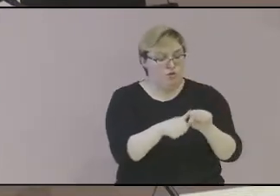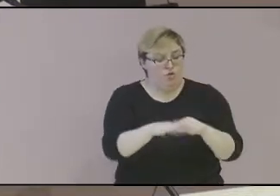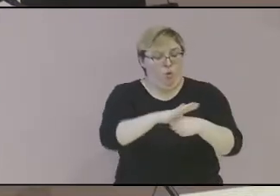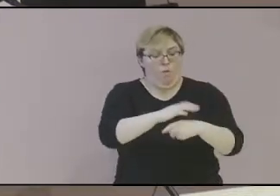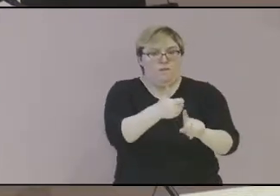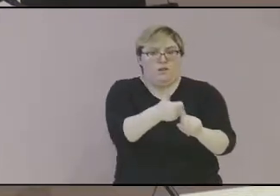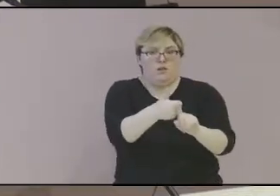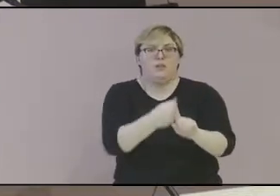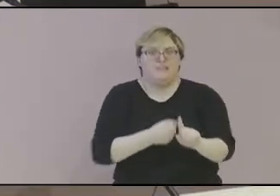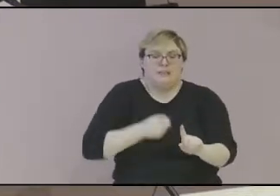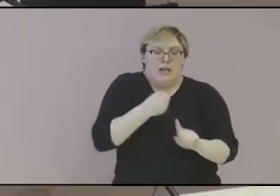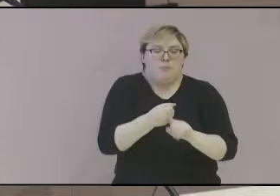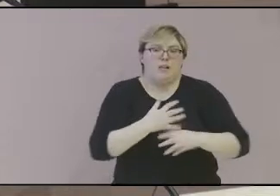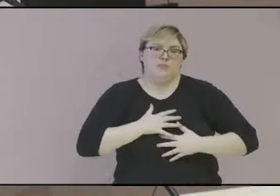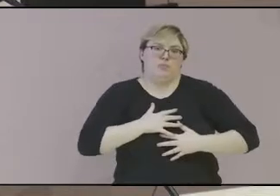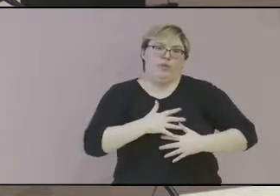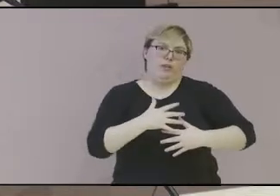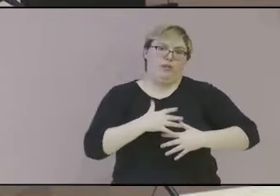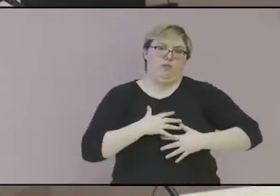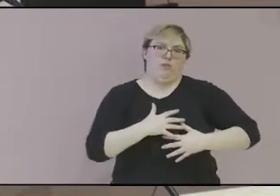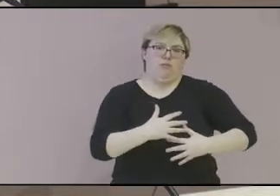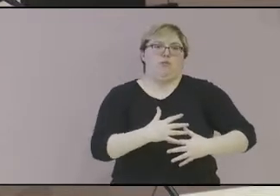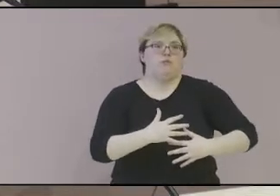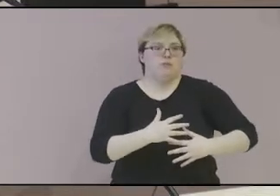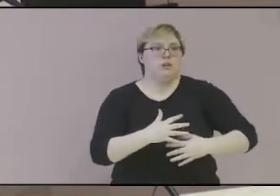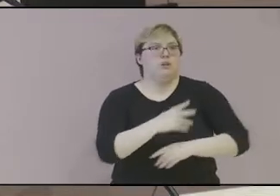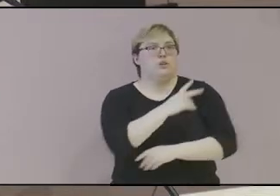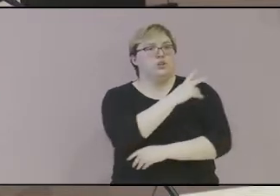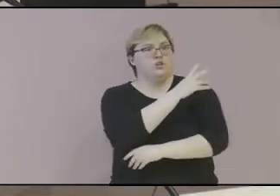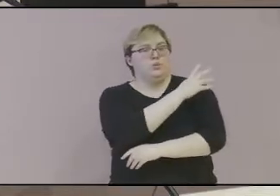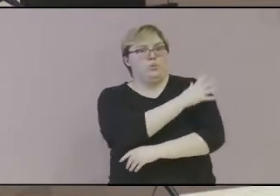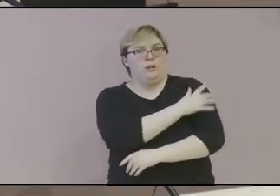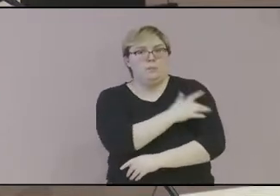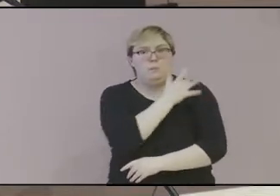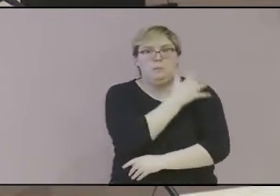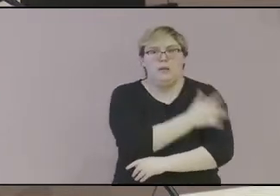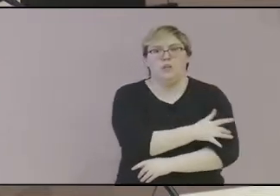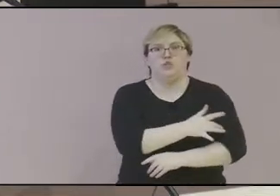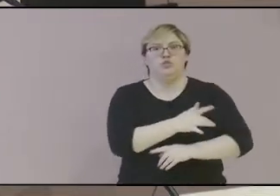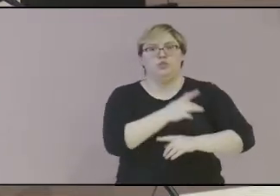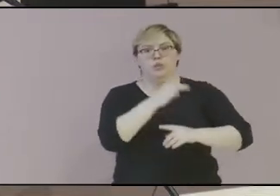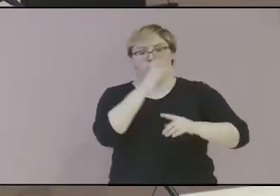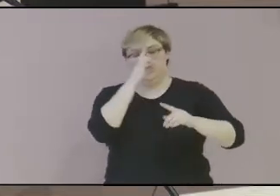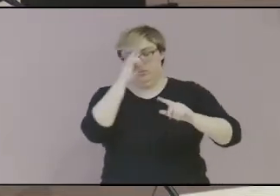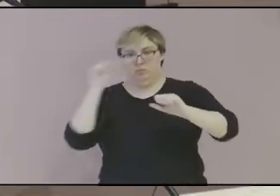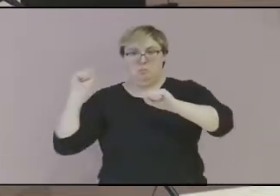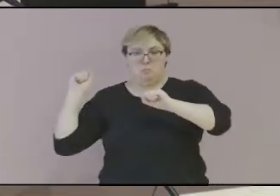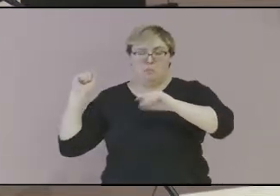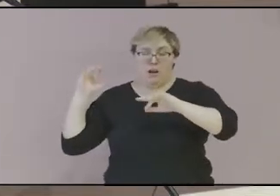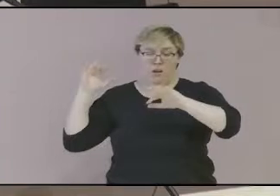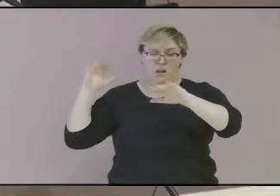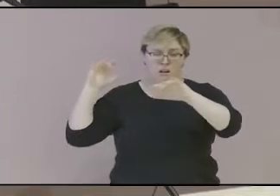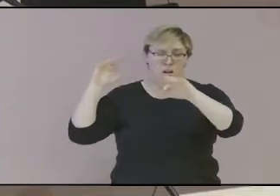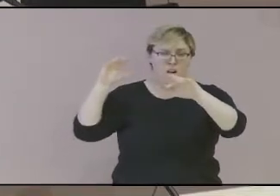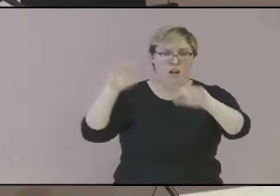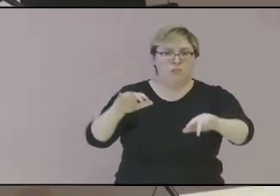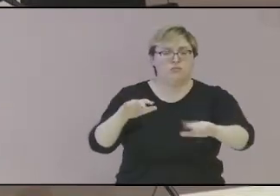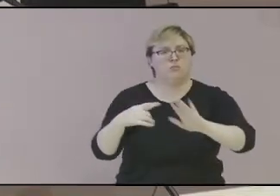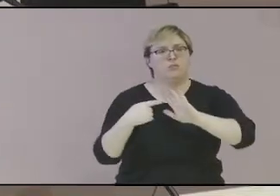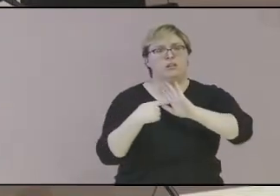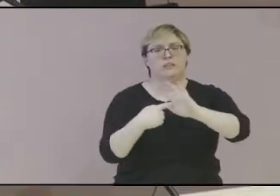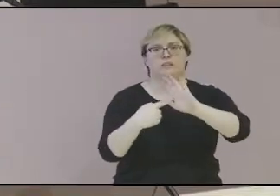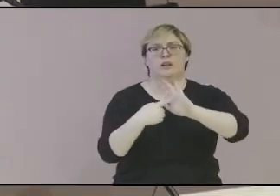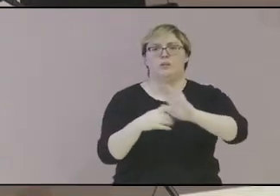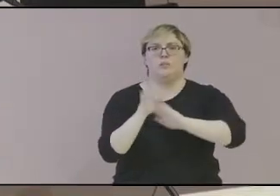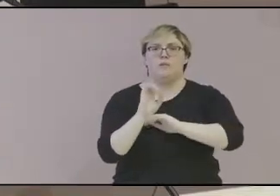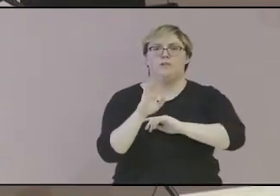patients began overwhelming hospitals in places like northern Italy in February, the world watched in shock as Italian